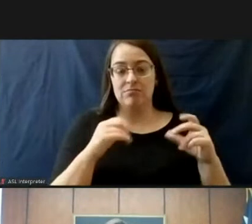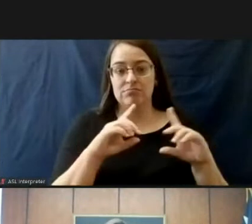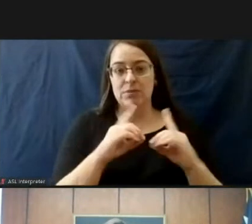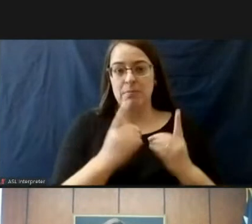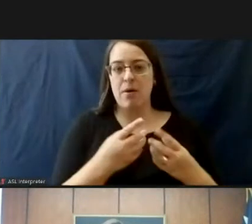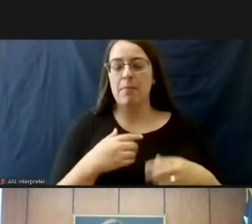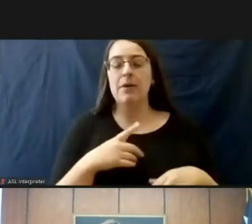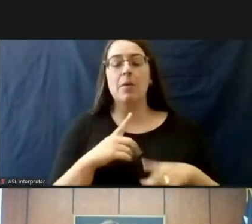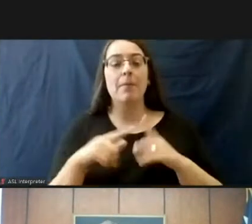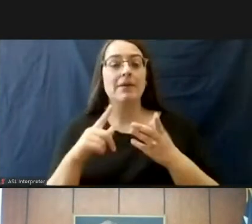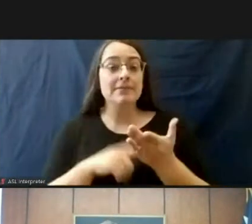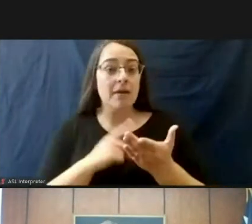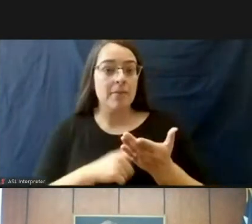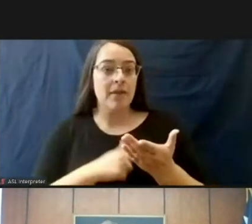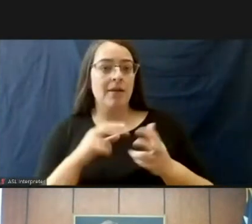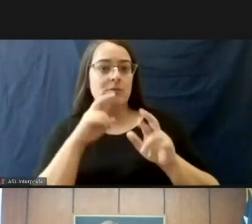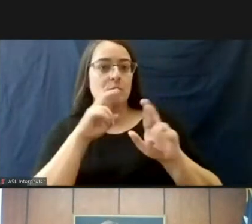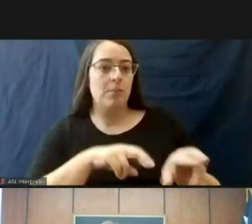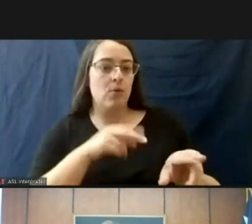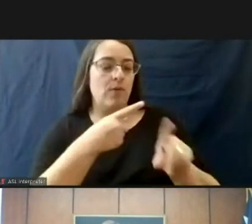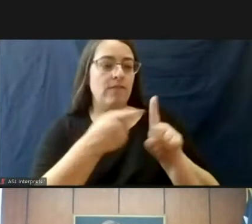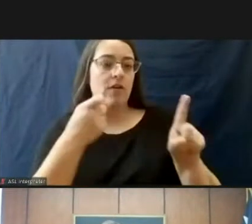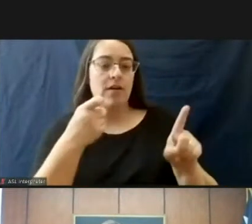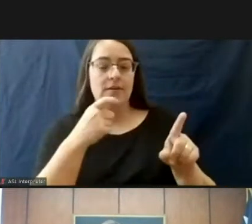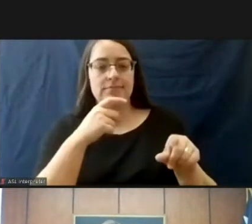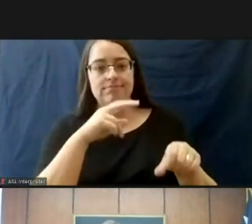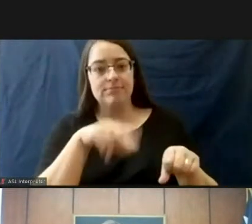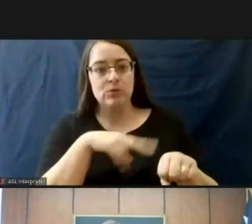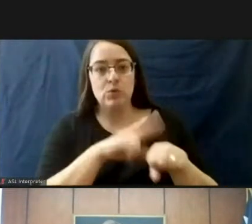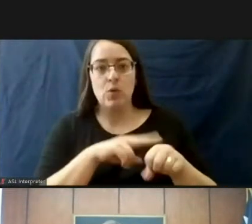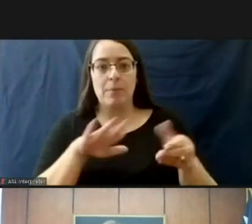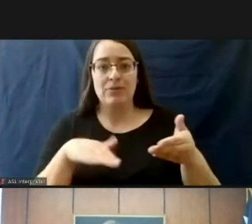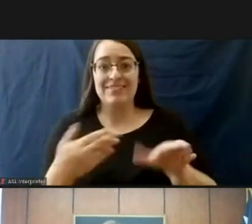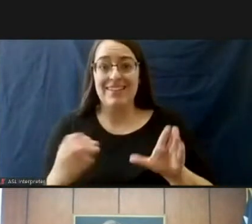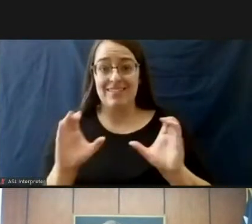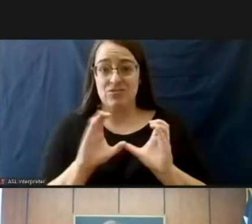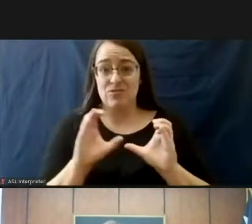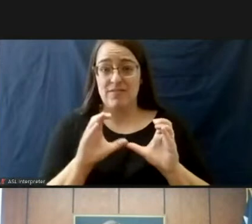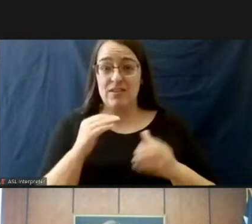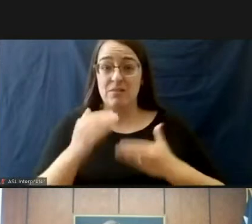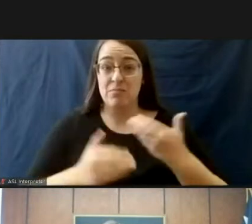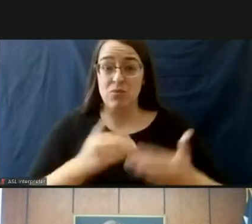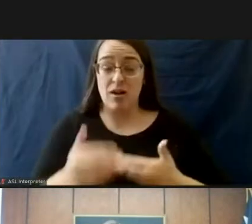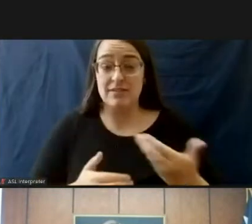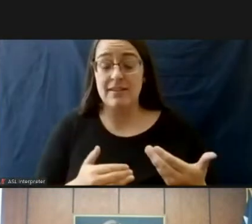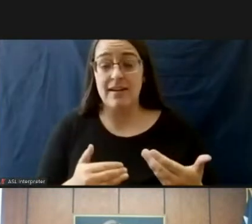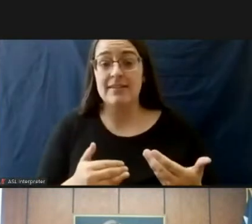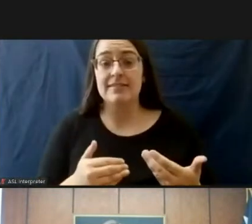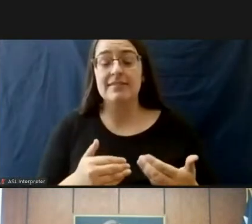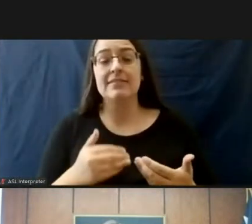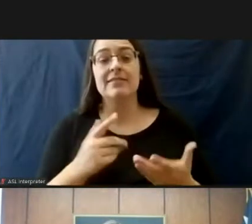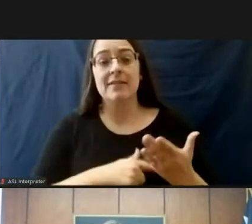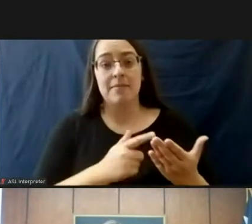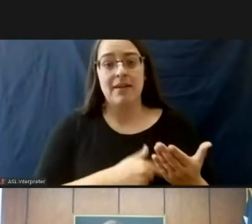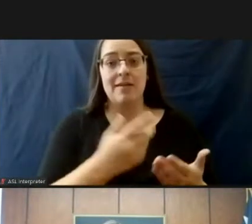reported through the normal death certificate process, and eventually those make it back to us as